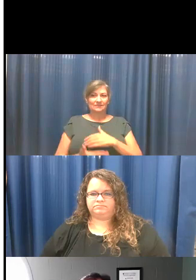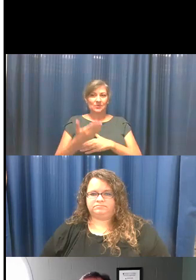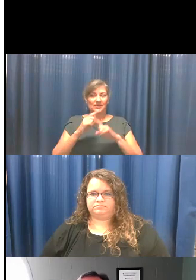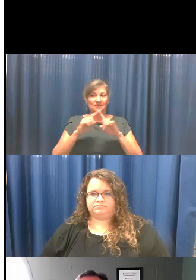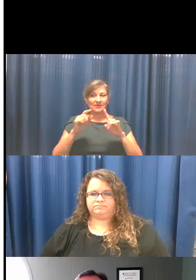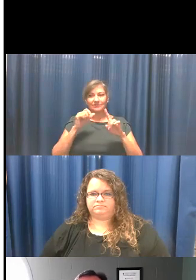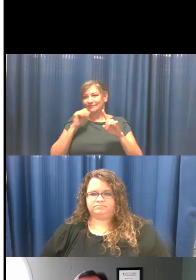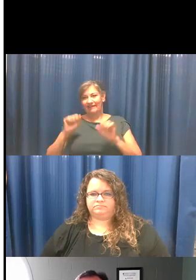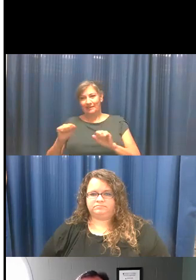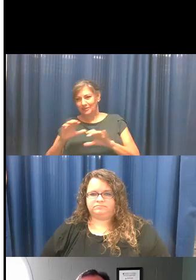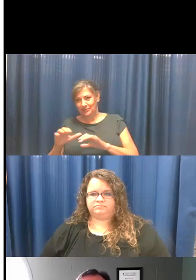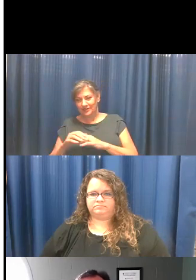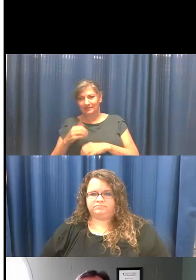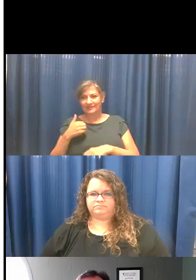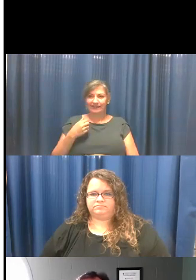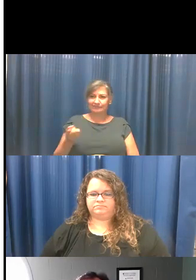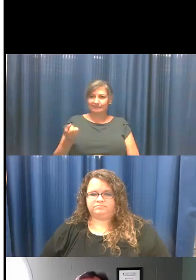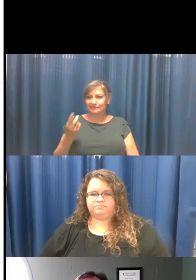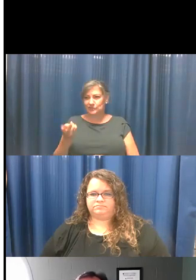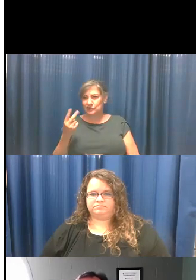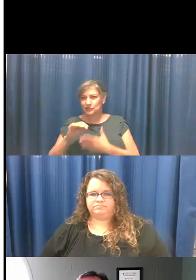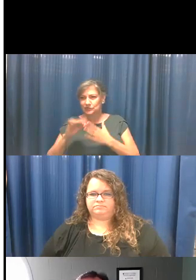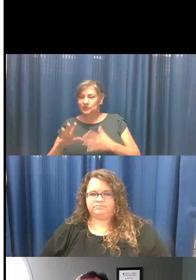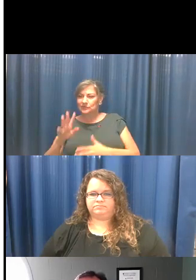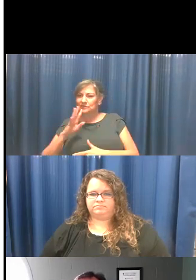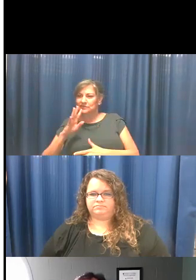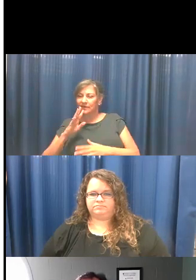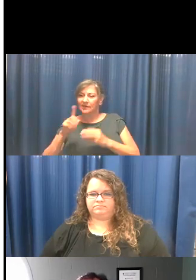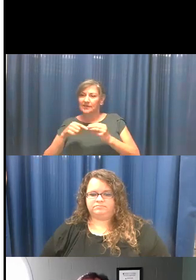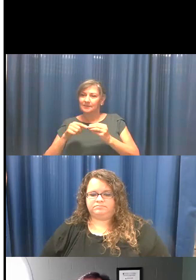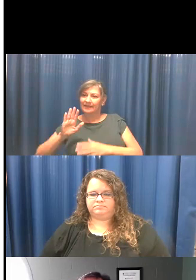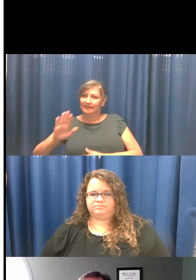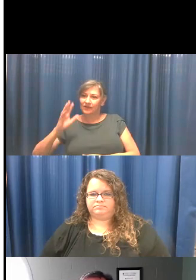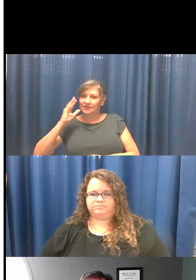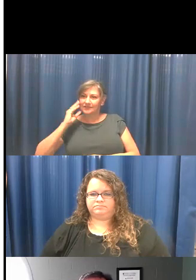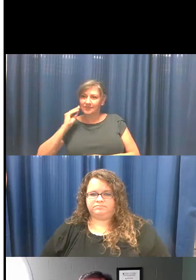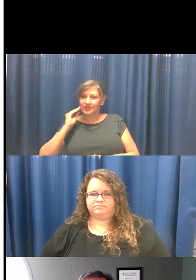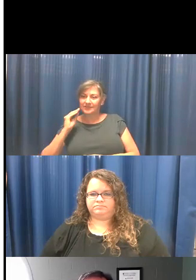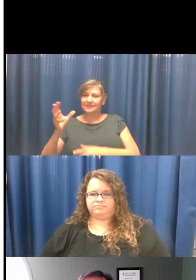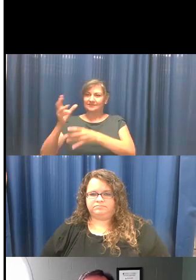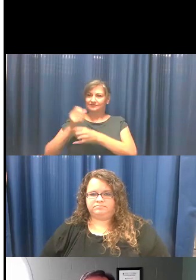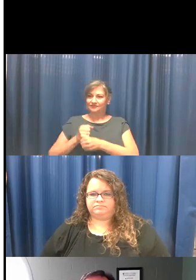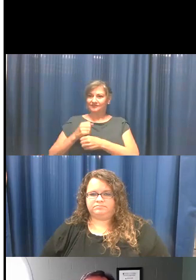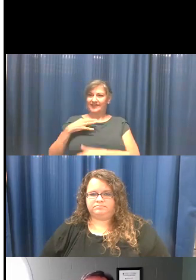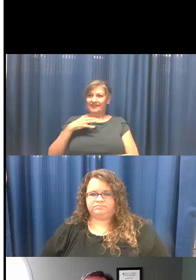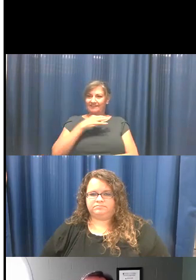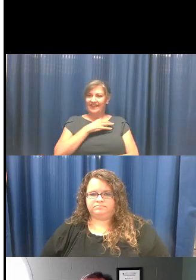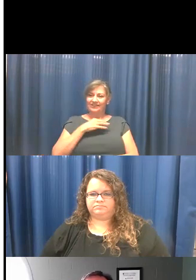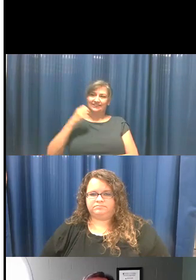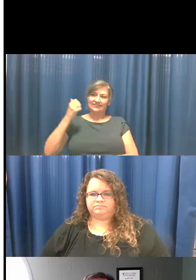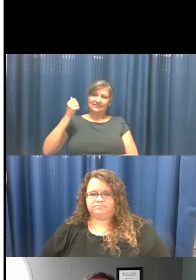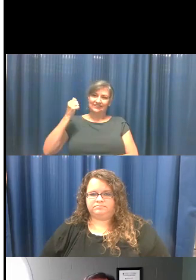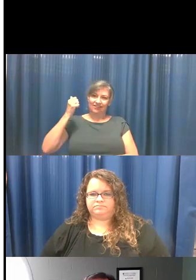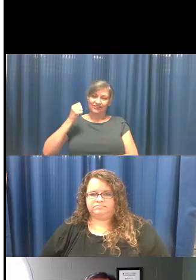to have a couple of students talking about their experience of receiving the faculty scholarships and